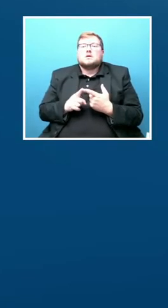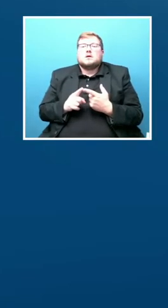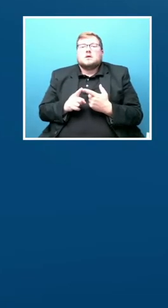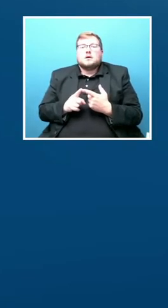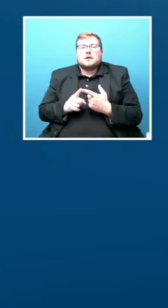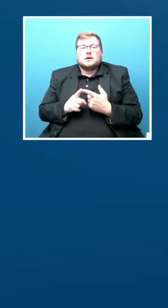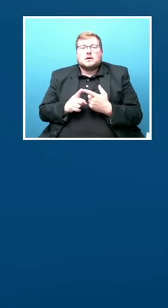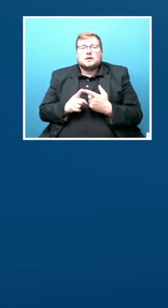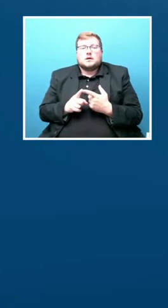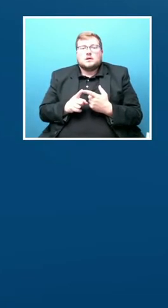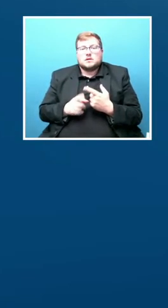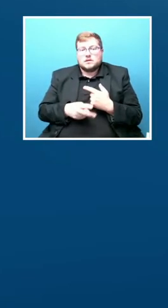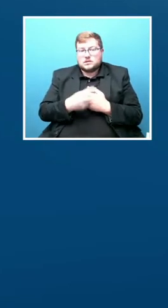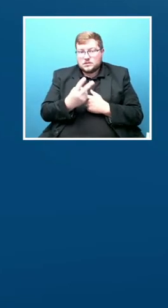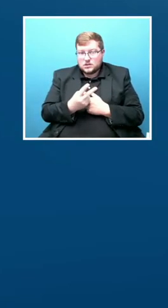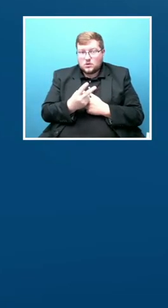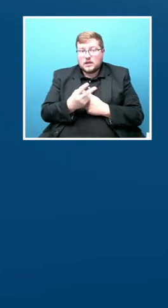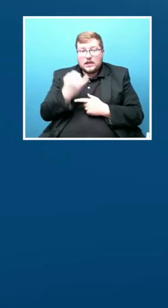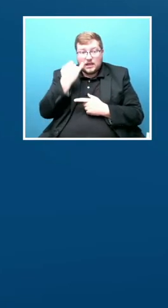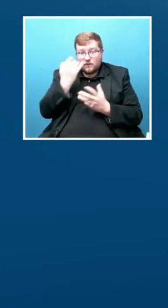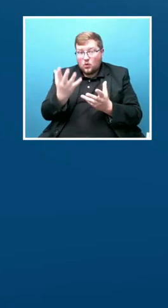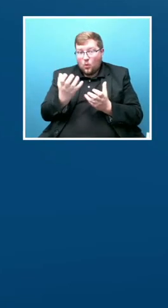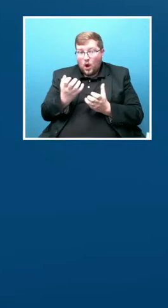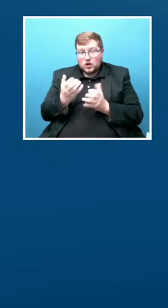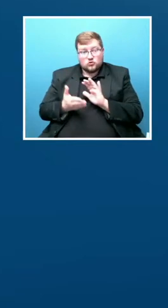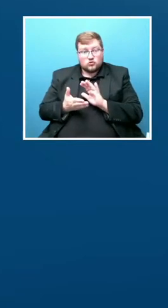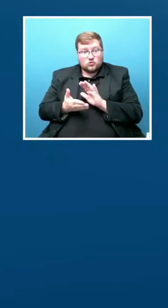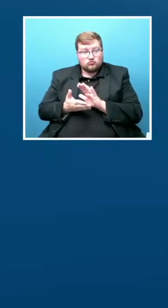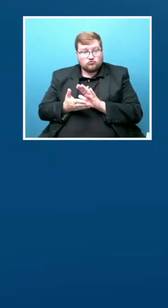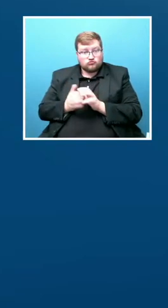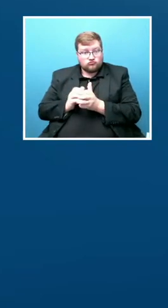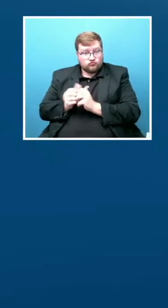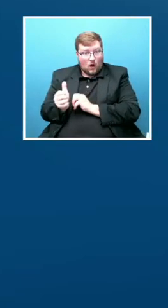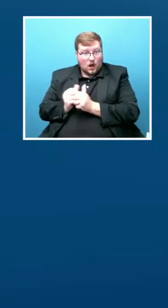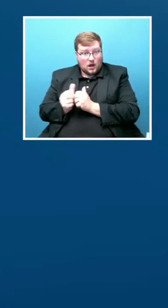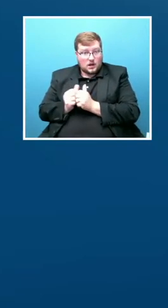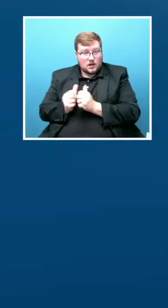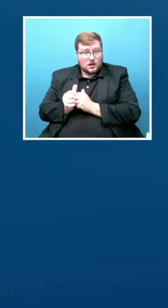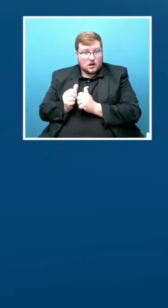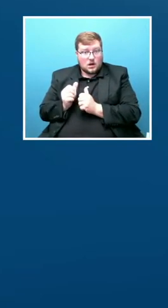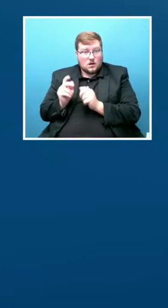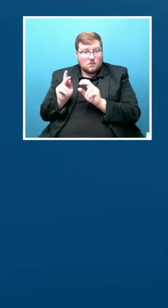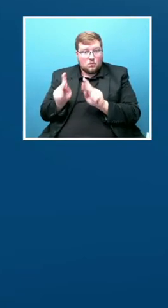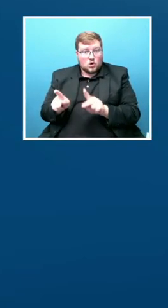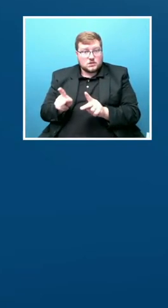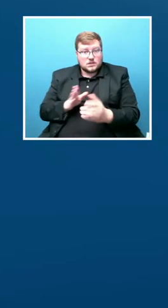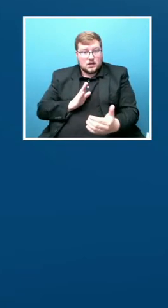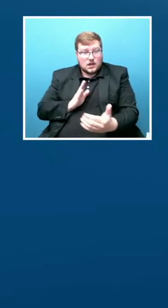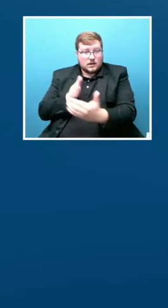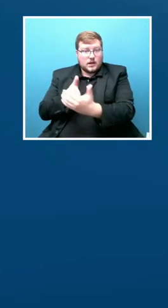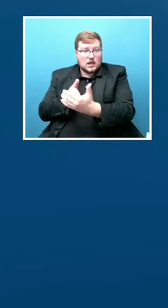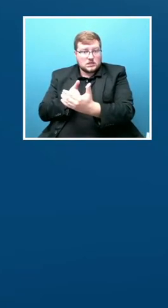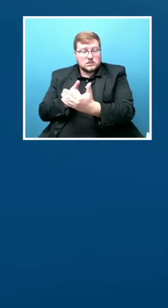that if you want to be running candidates against